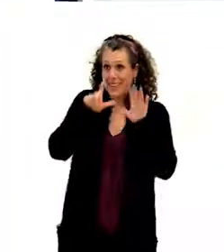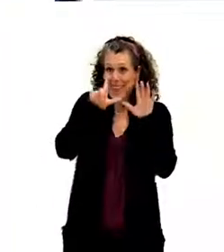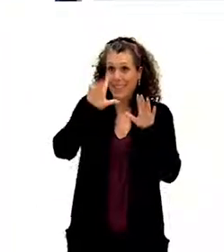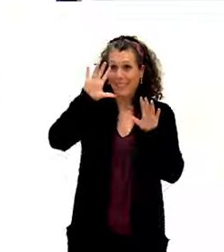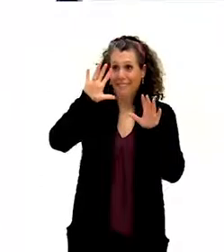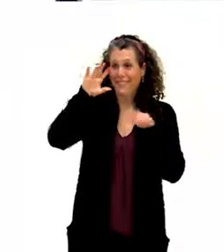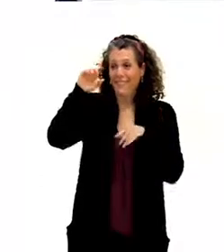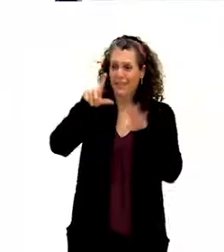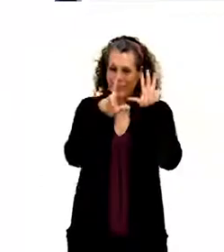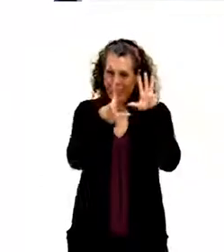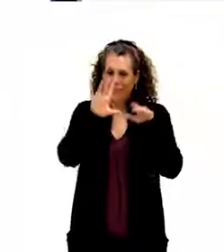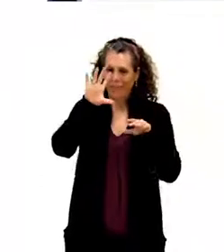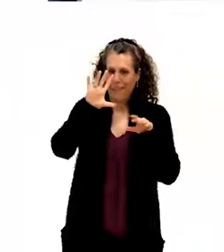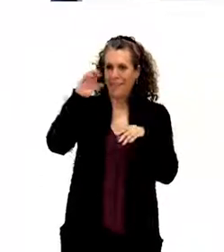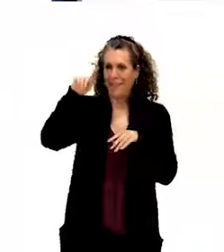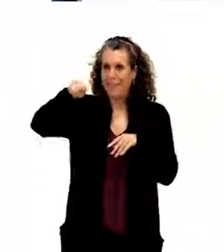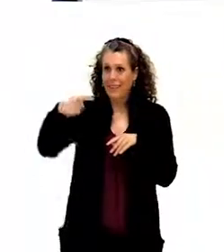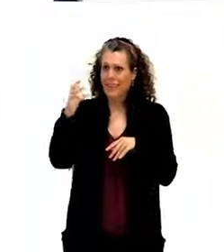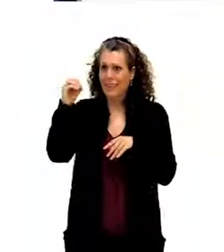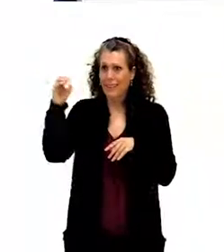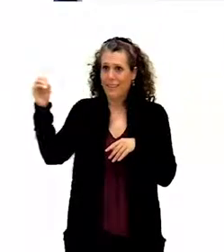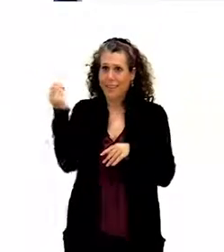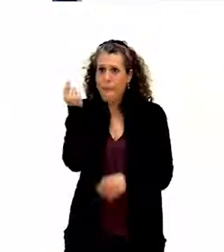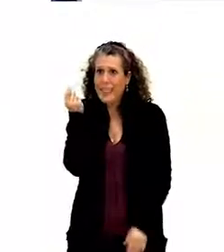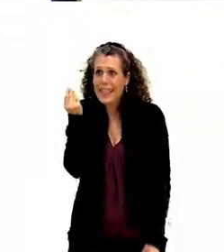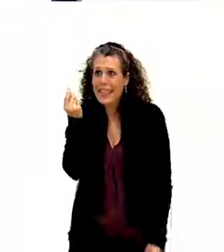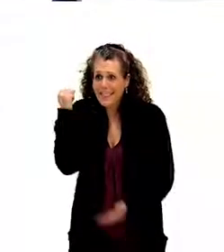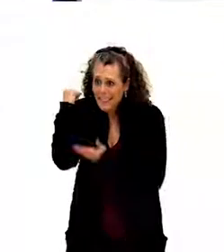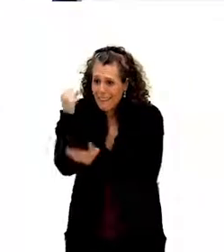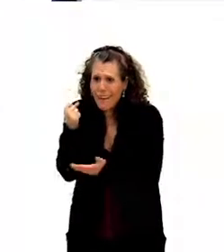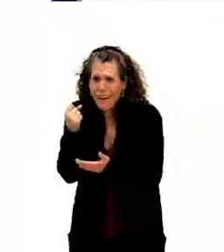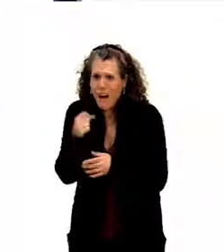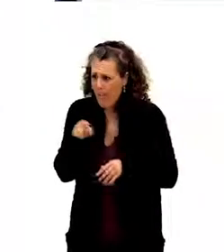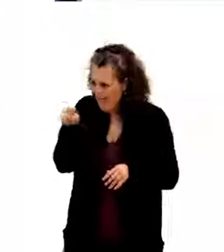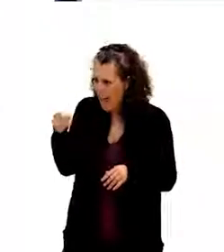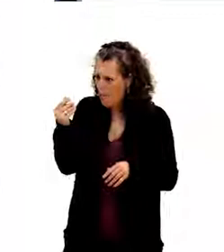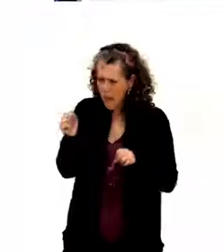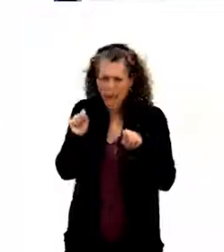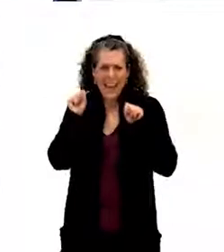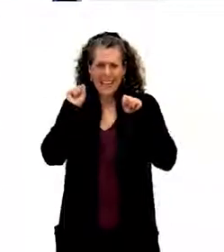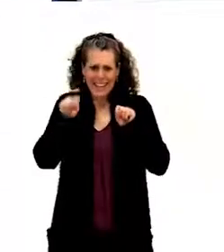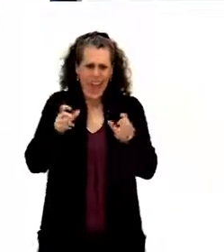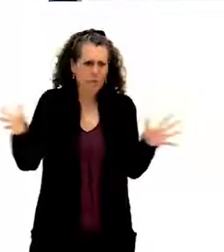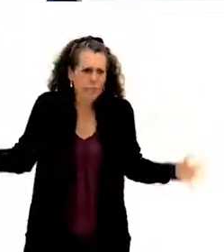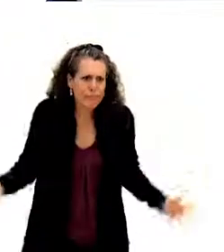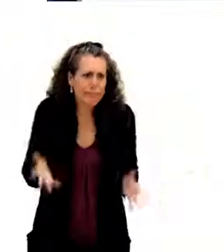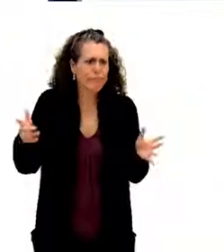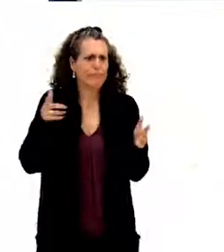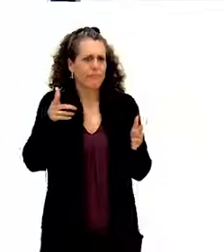per contract. You can bring a lot of good things and innovation through that concept of the light